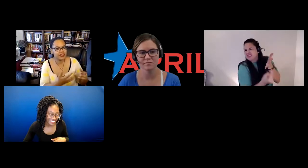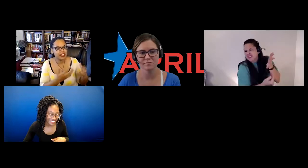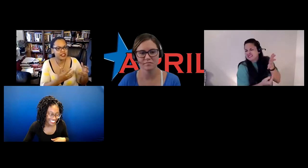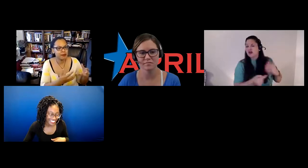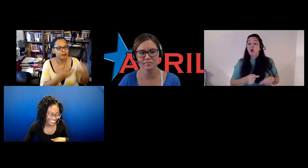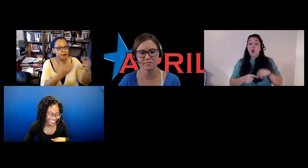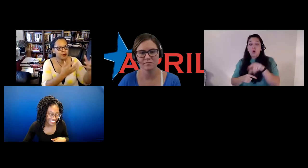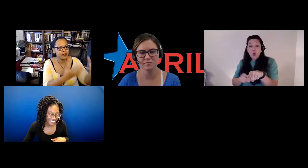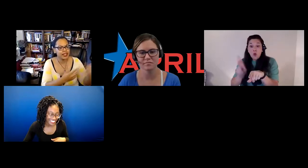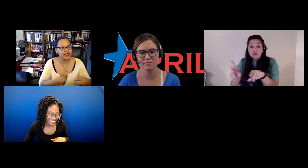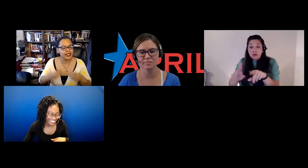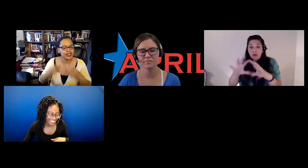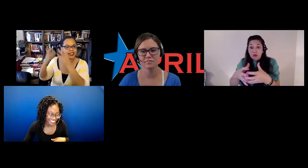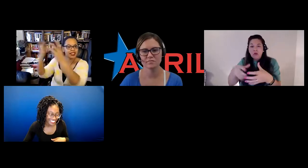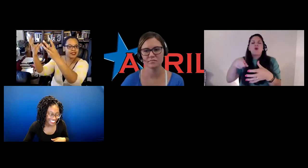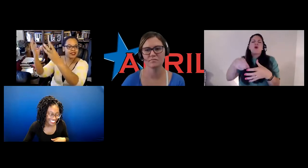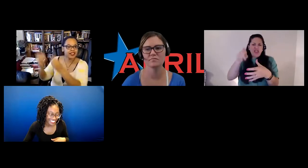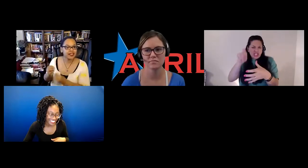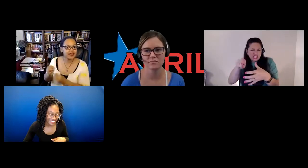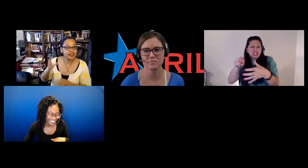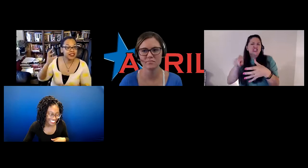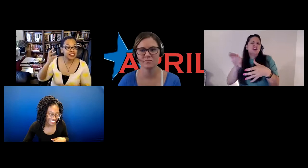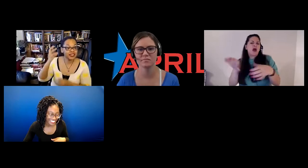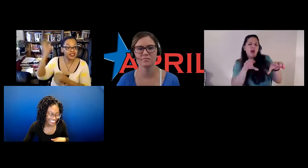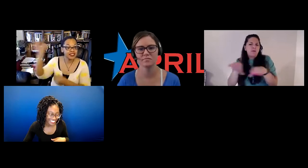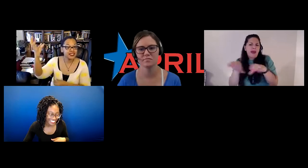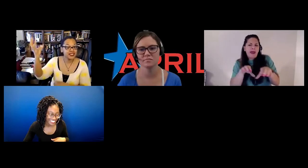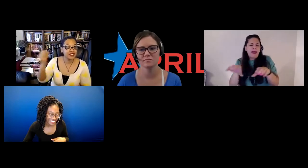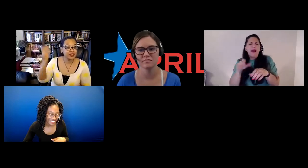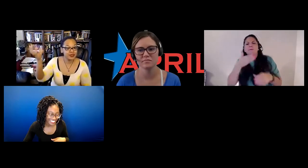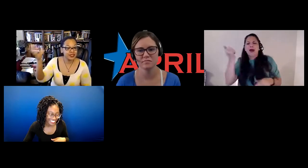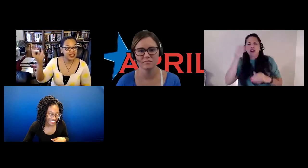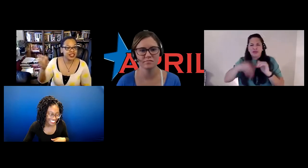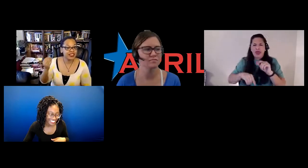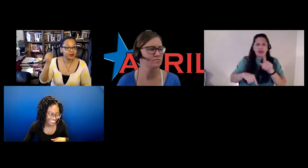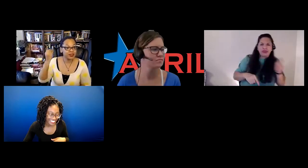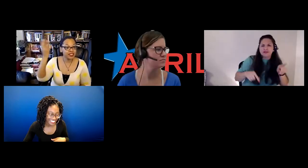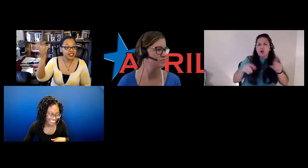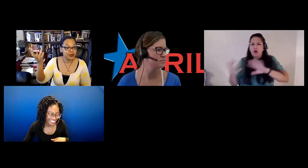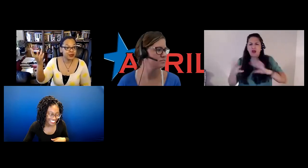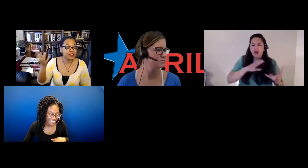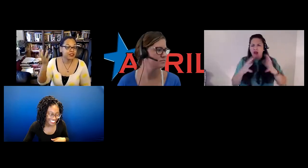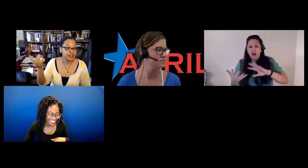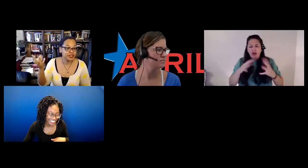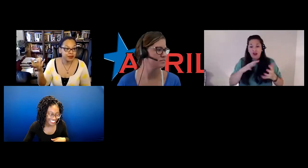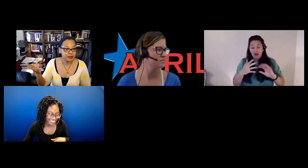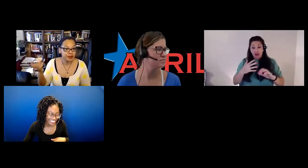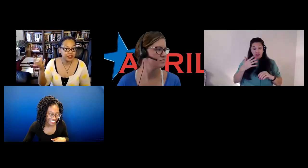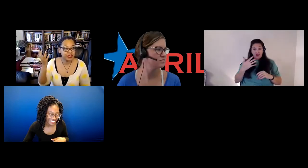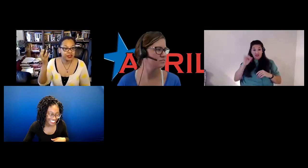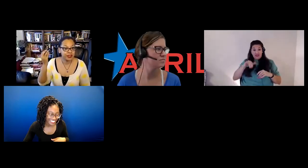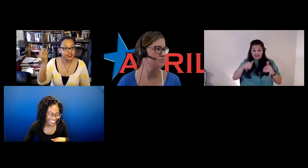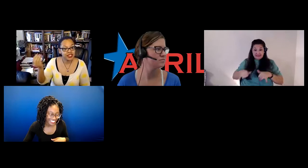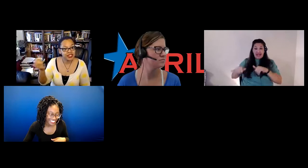because then they could be more like this. And the last this is usually some sort of status quo that's based on a